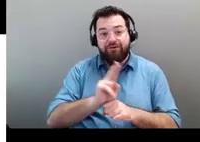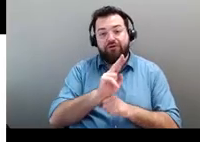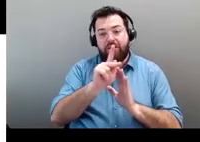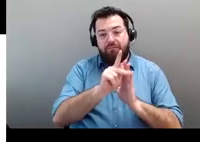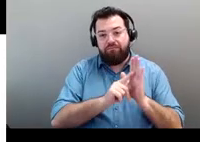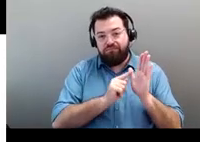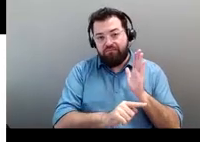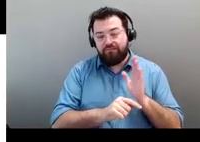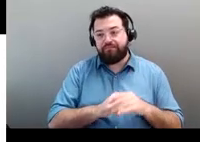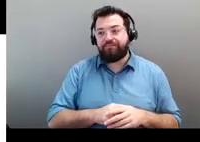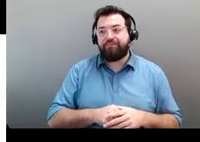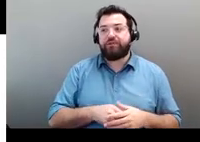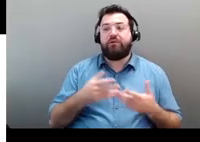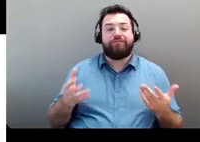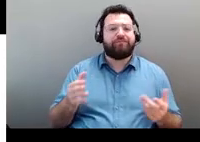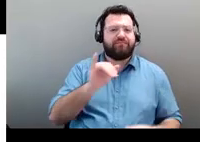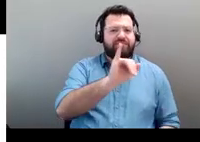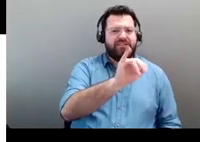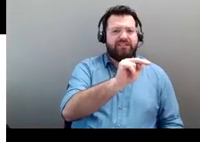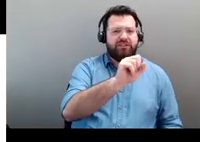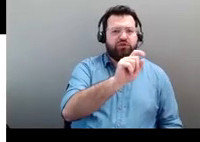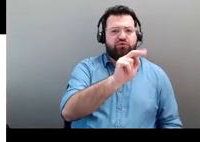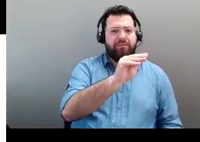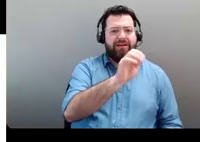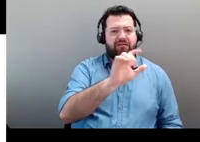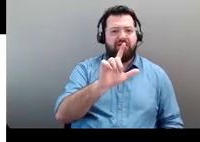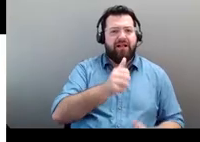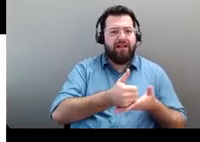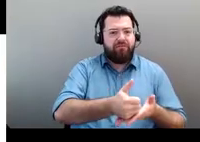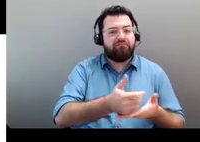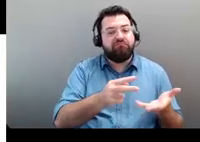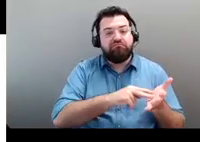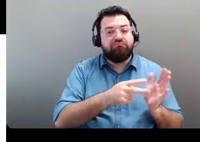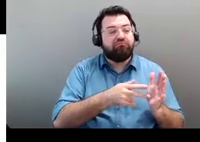So instrumental help seeking, it's just asking